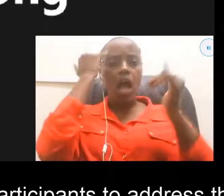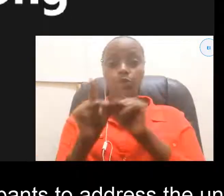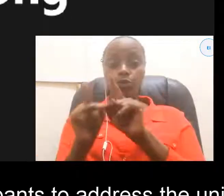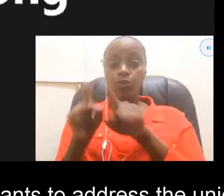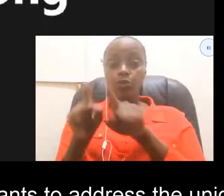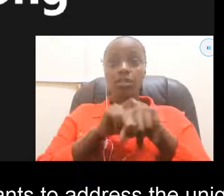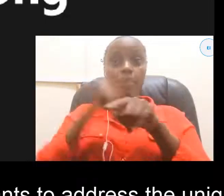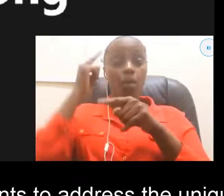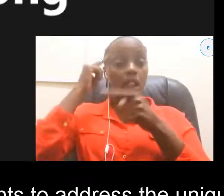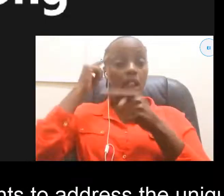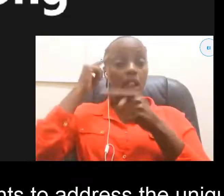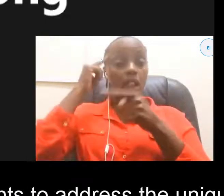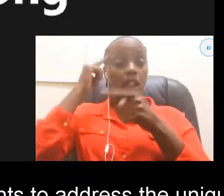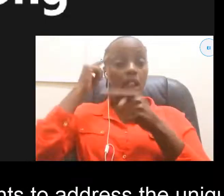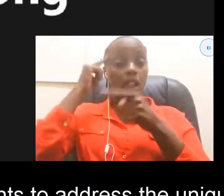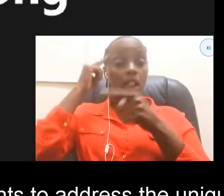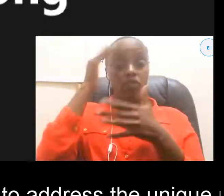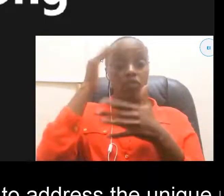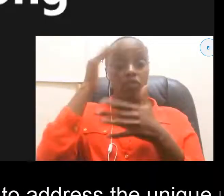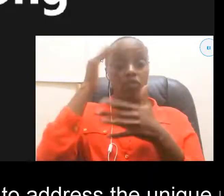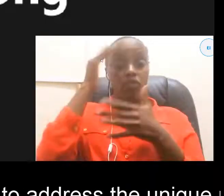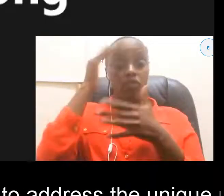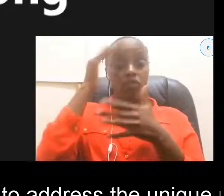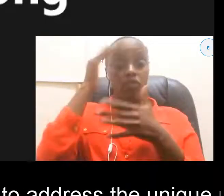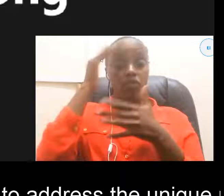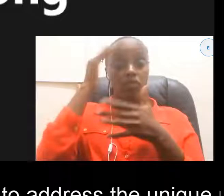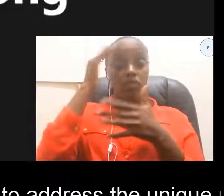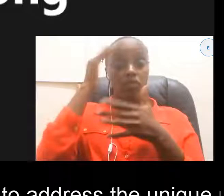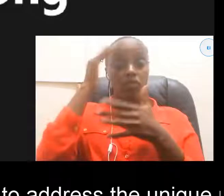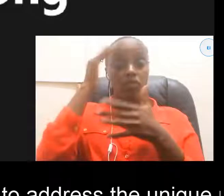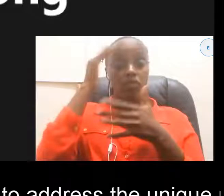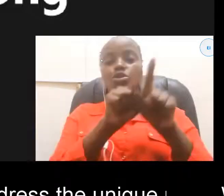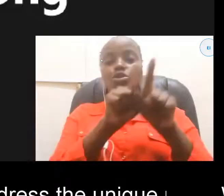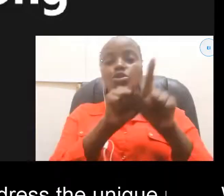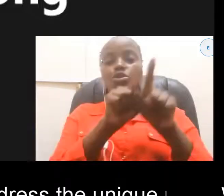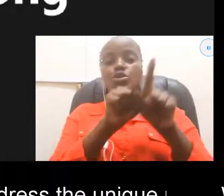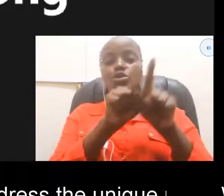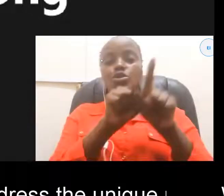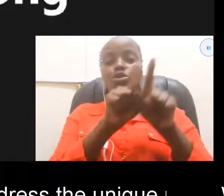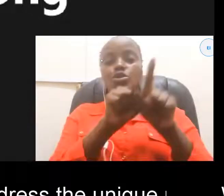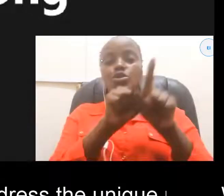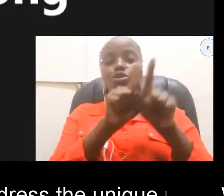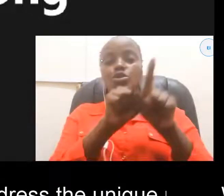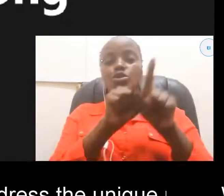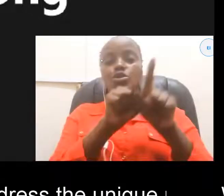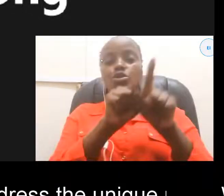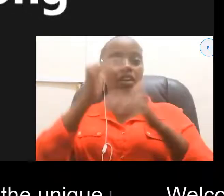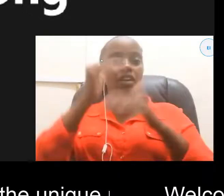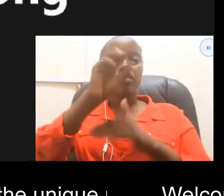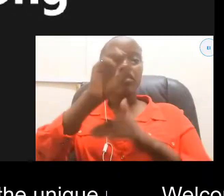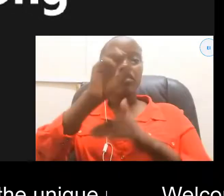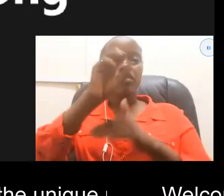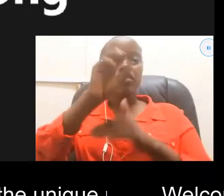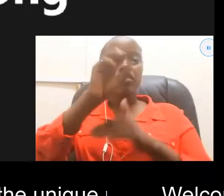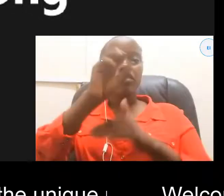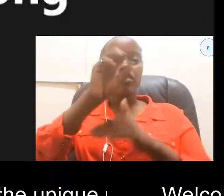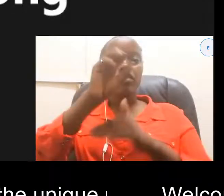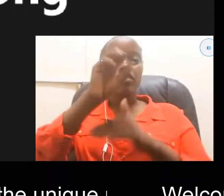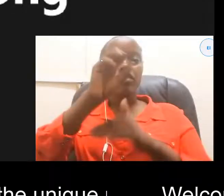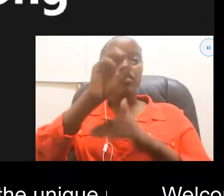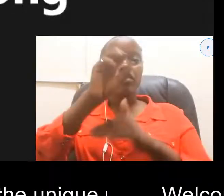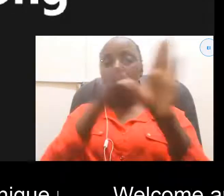about commemorating the Charter at 30? It would be great also to hear, after Maximilian, participants'